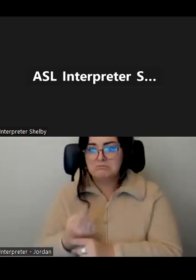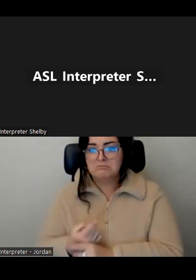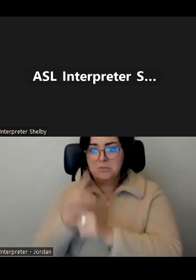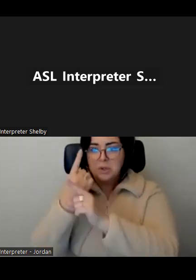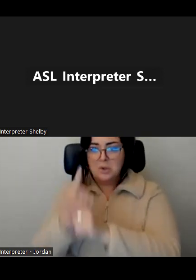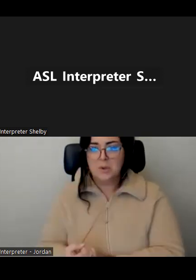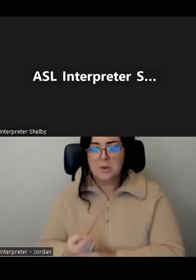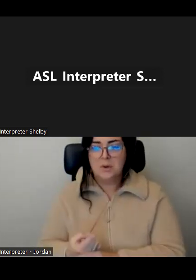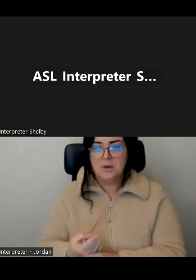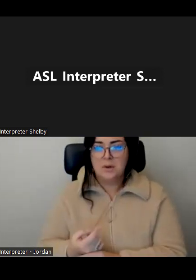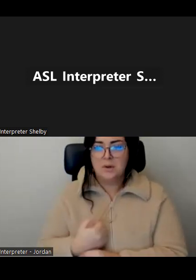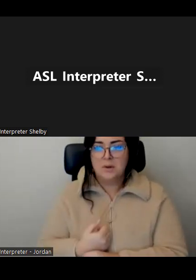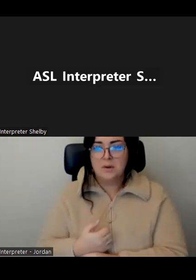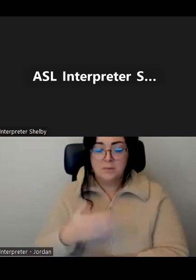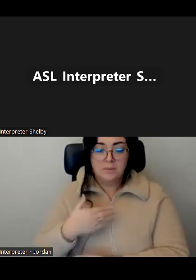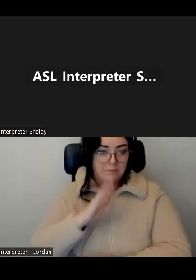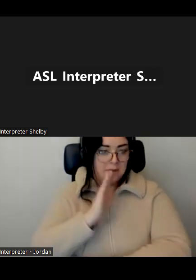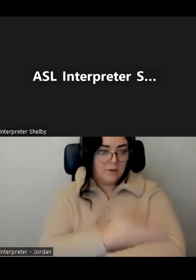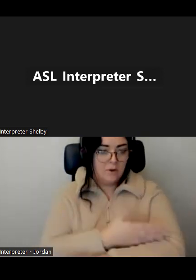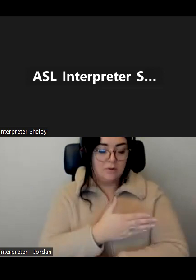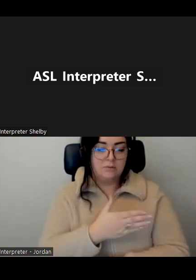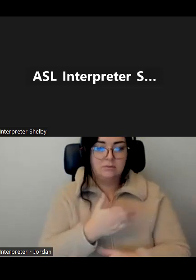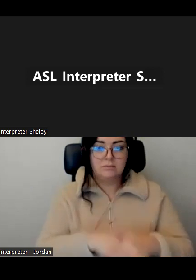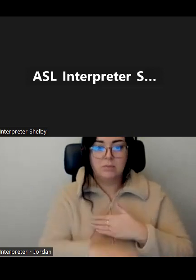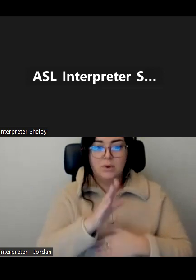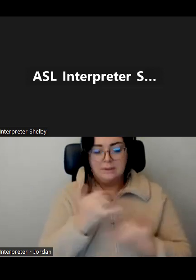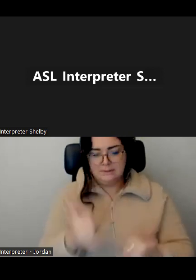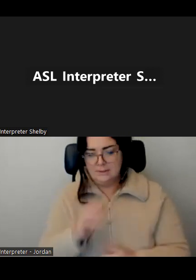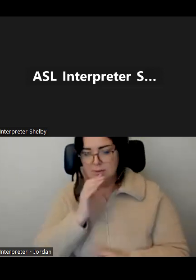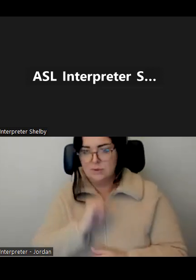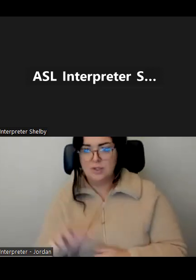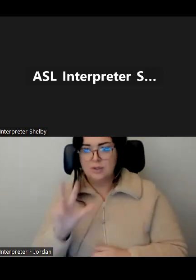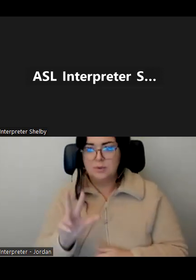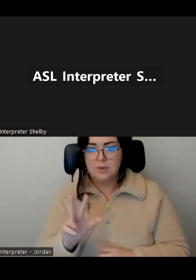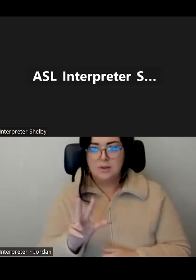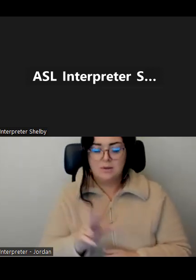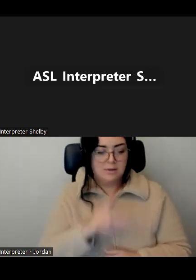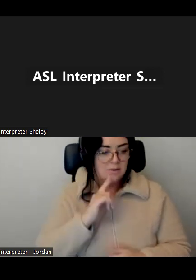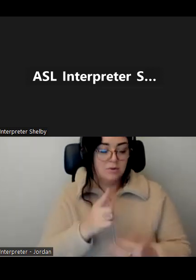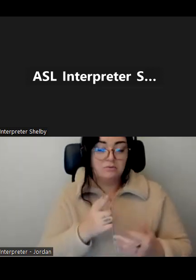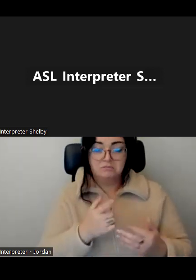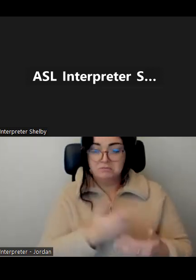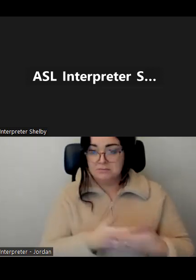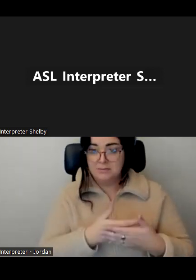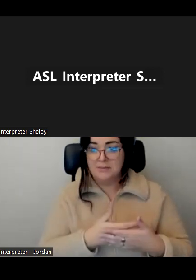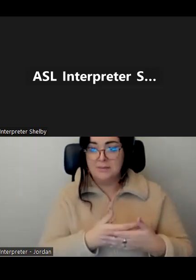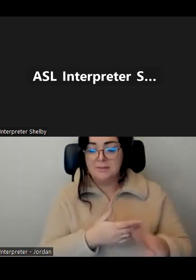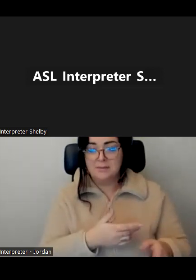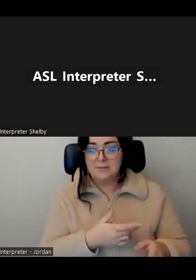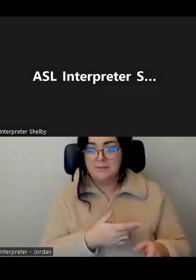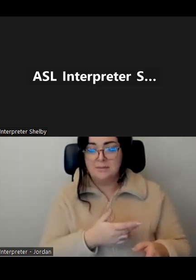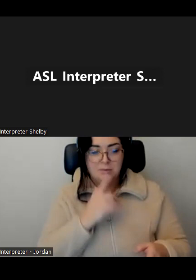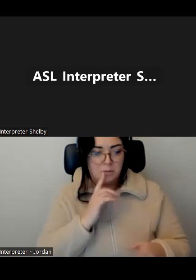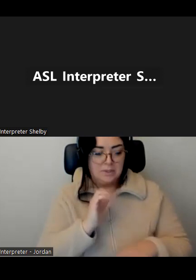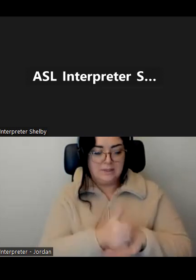familiar with the sleep routine after my daughter was born. She's 3 years old now, and pretty much since she was an infant, we've developed